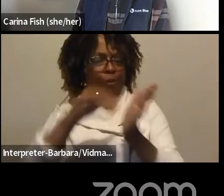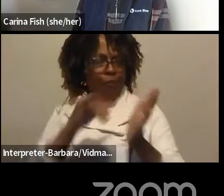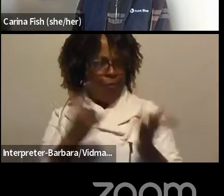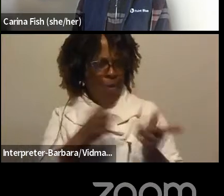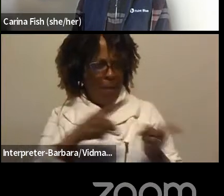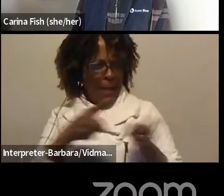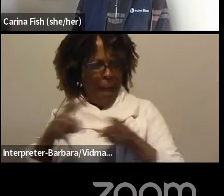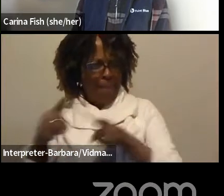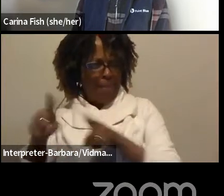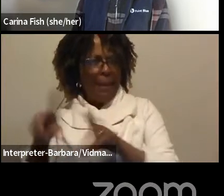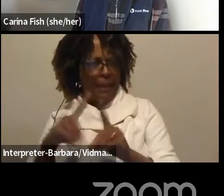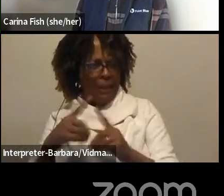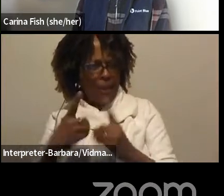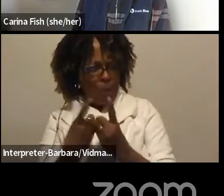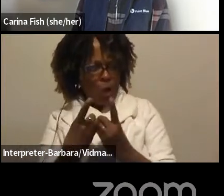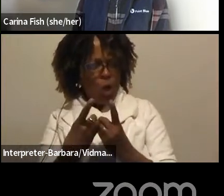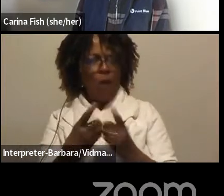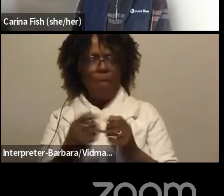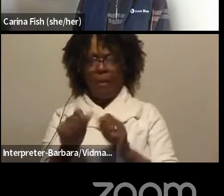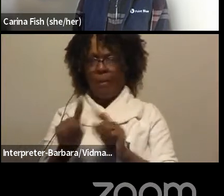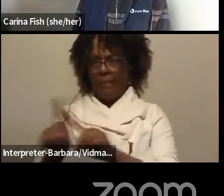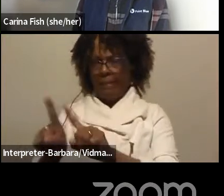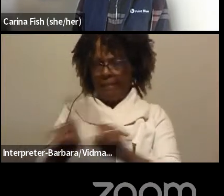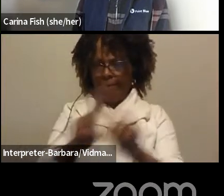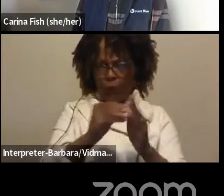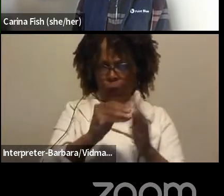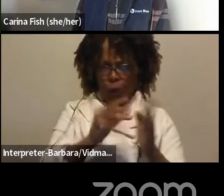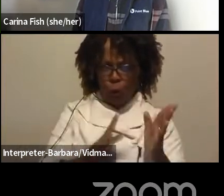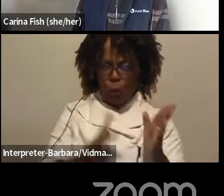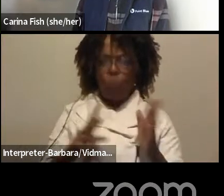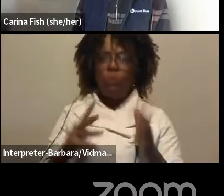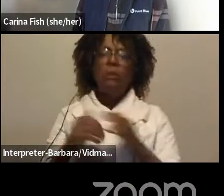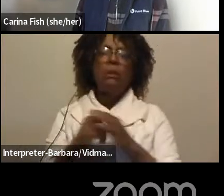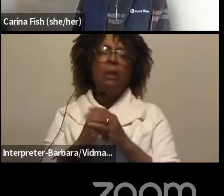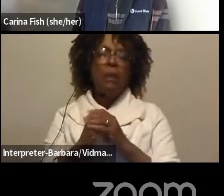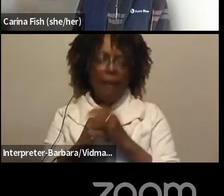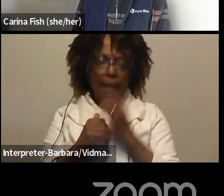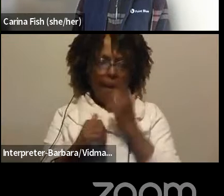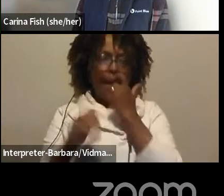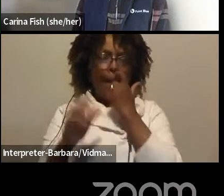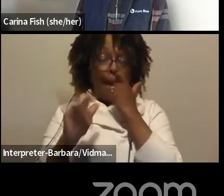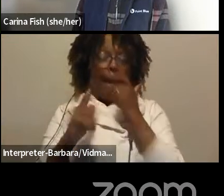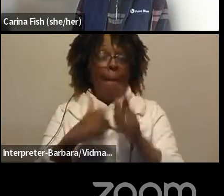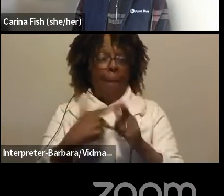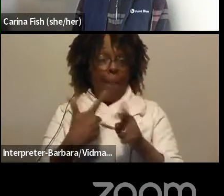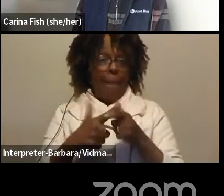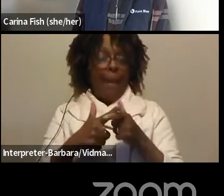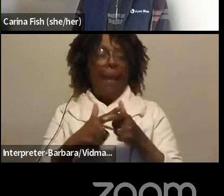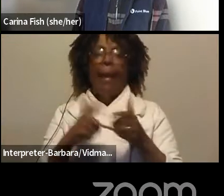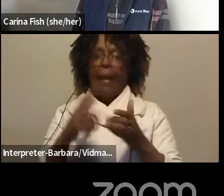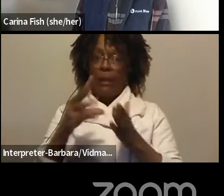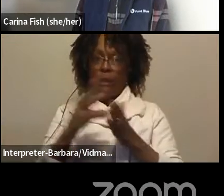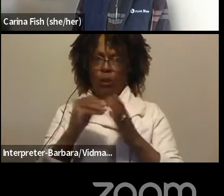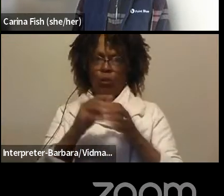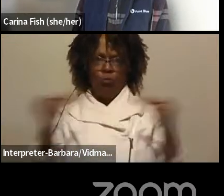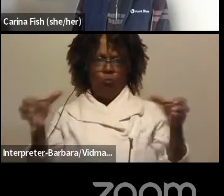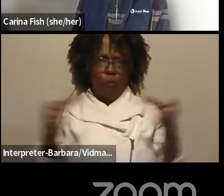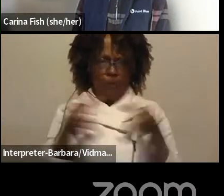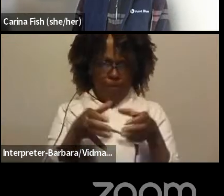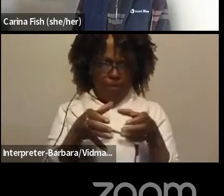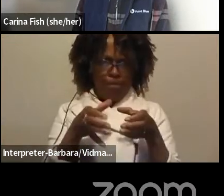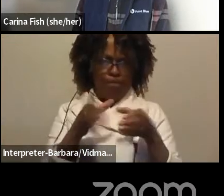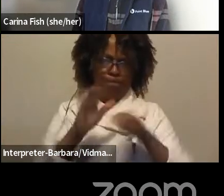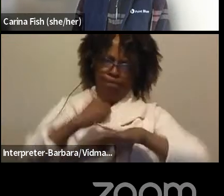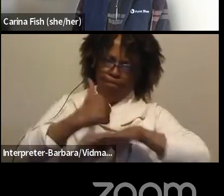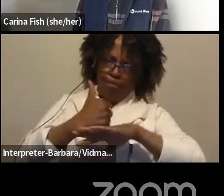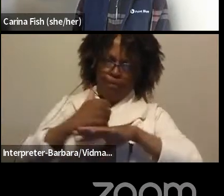Black grad students in our department sent out a letter. And from that, we were able to create a committee.